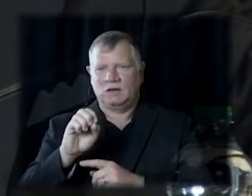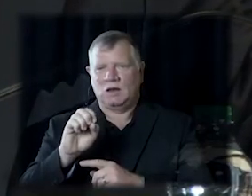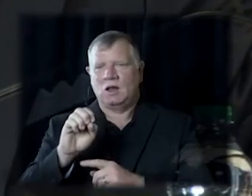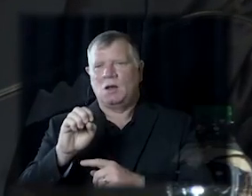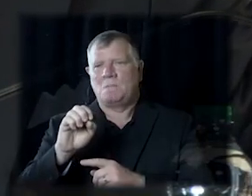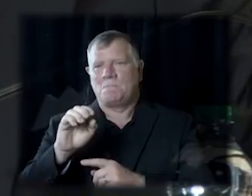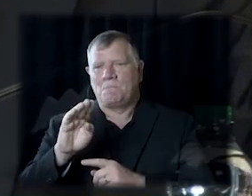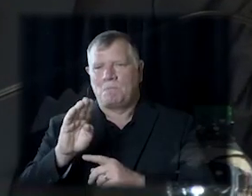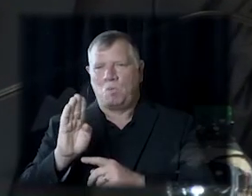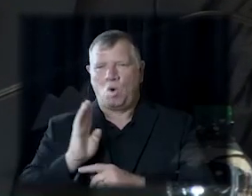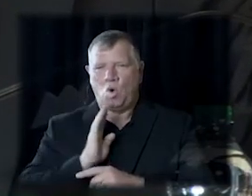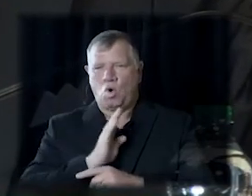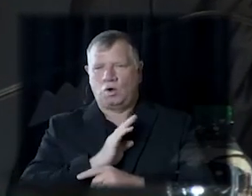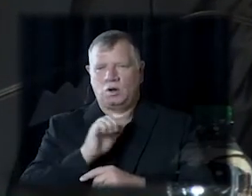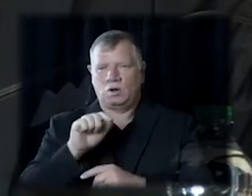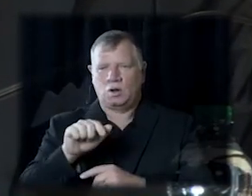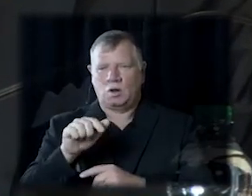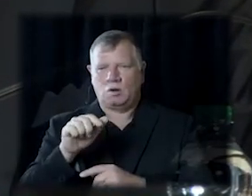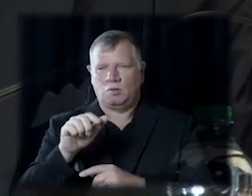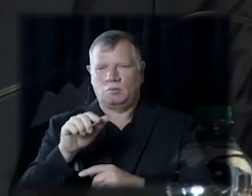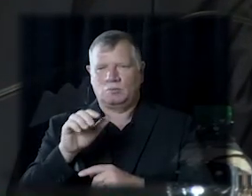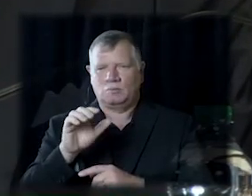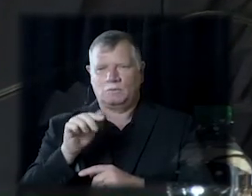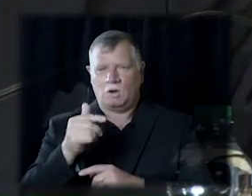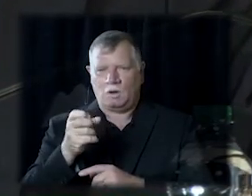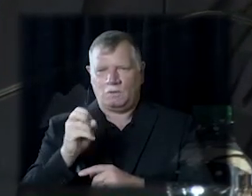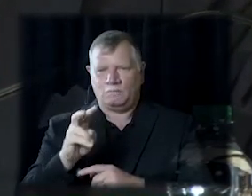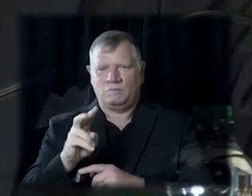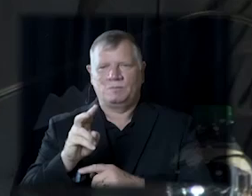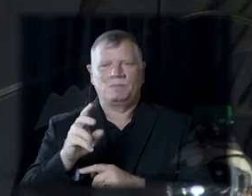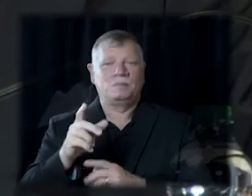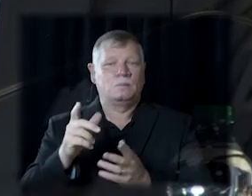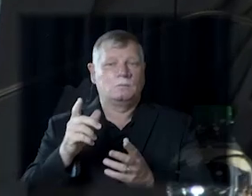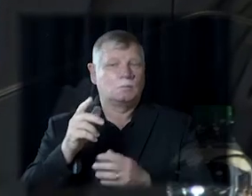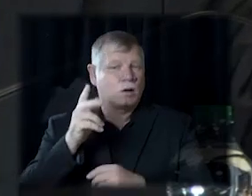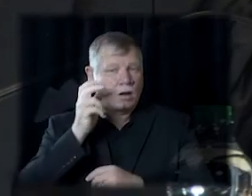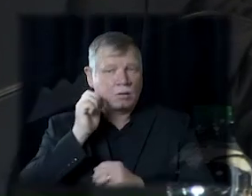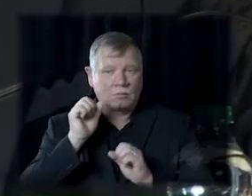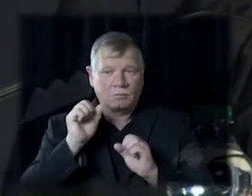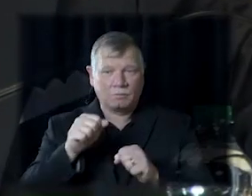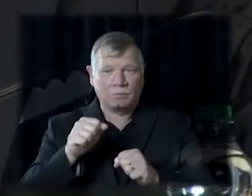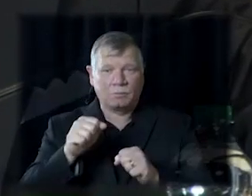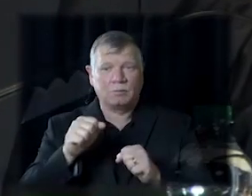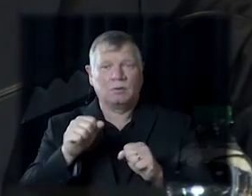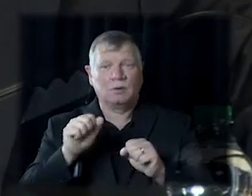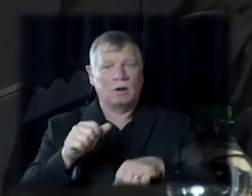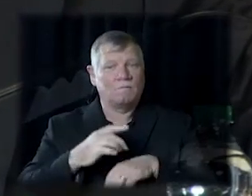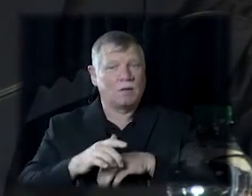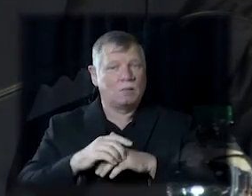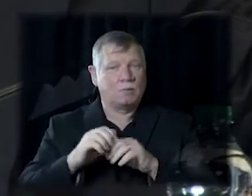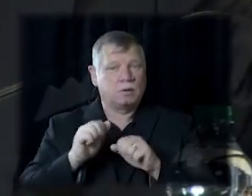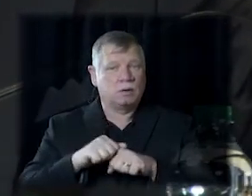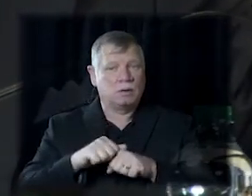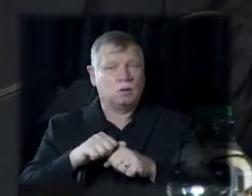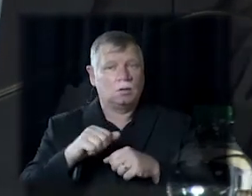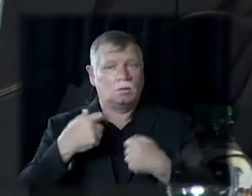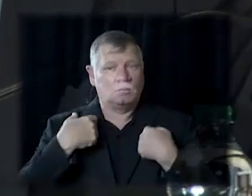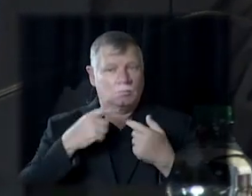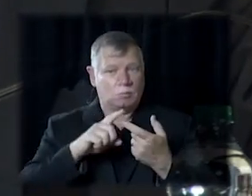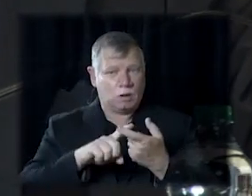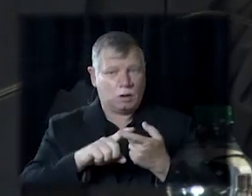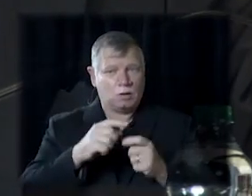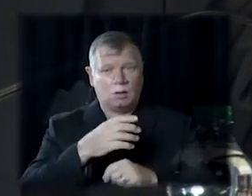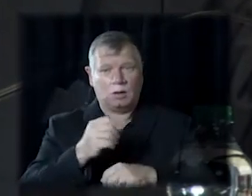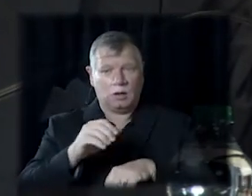www.oversightboard.pr.gov. I am pleased to say that the audio, as is customary, of this meeting via the webcast is available in English and simultaneously